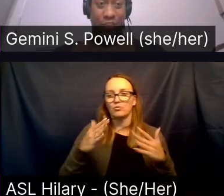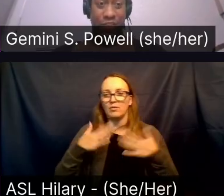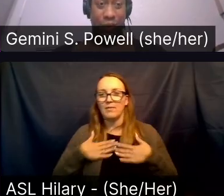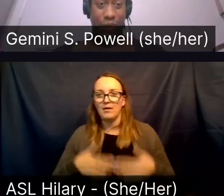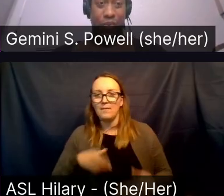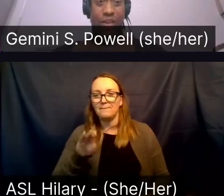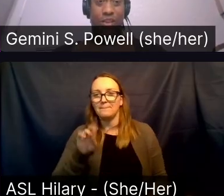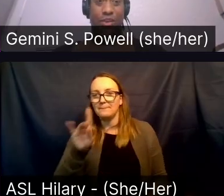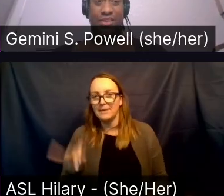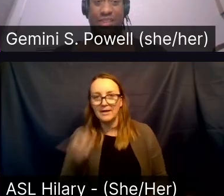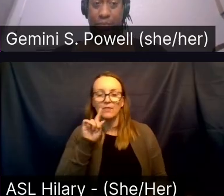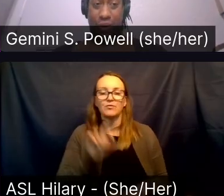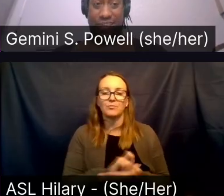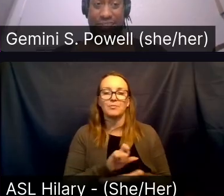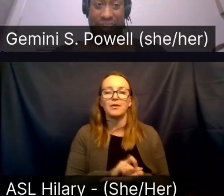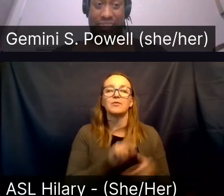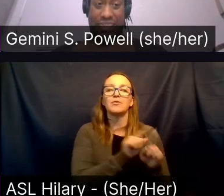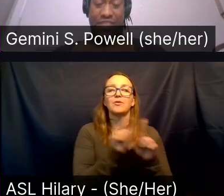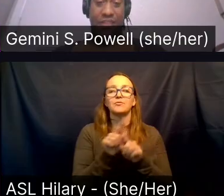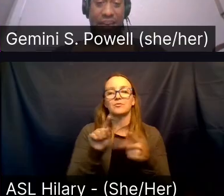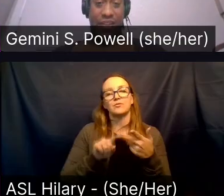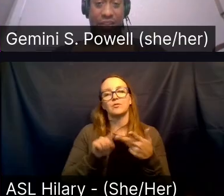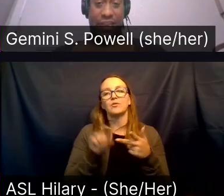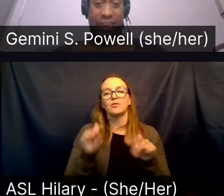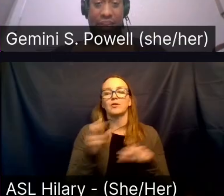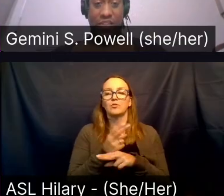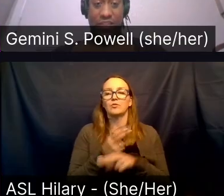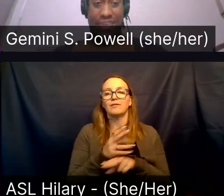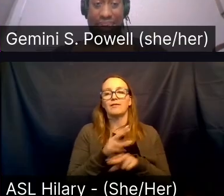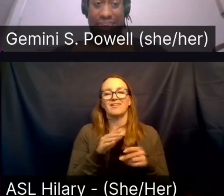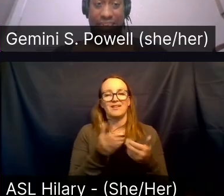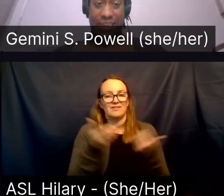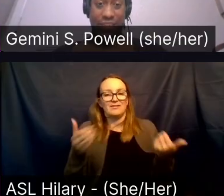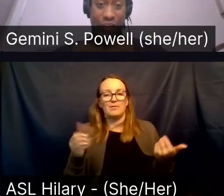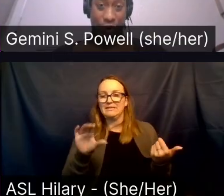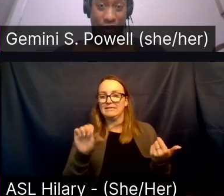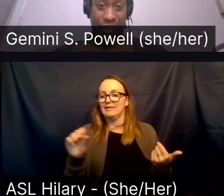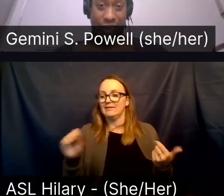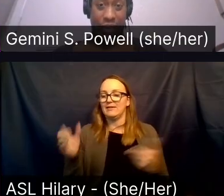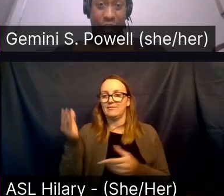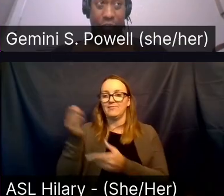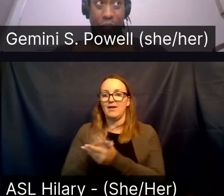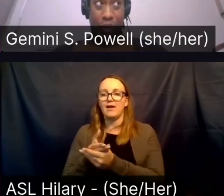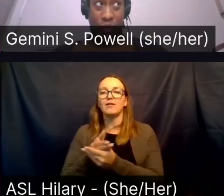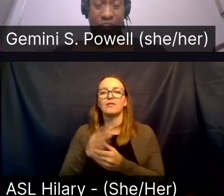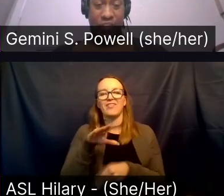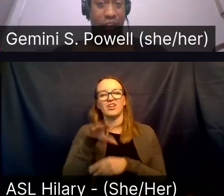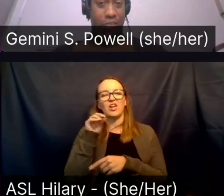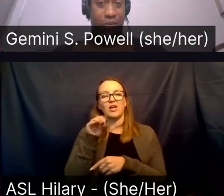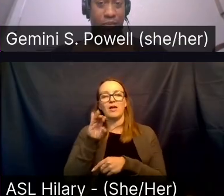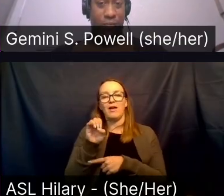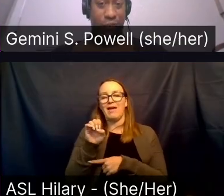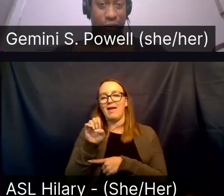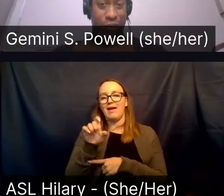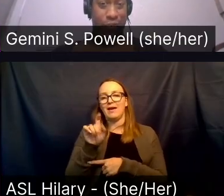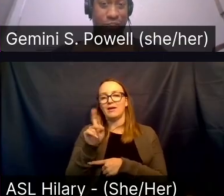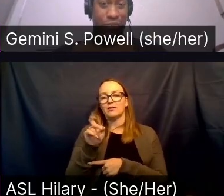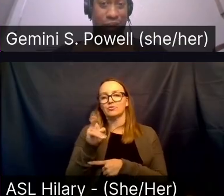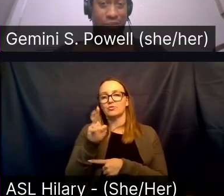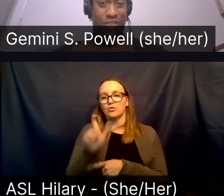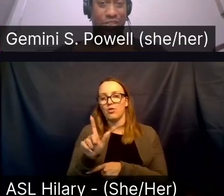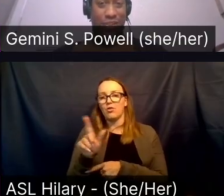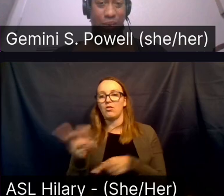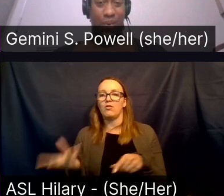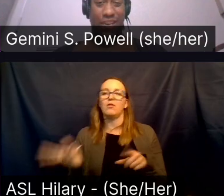you can also use a separate CSS file and actually connect it externally. Most developers prefer to go